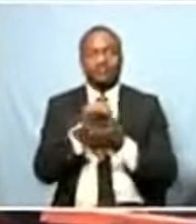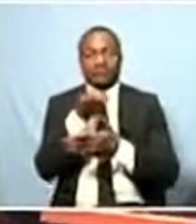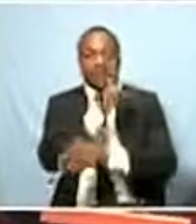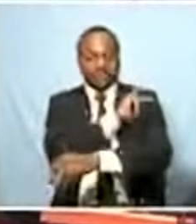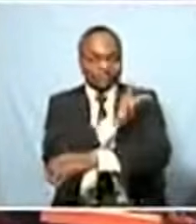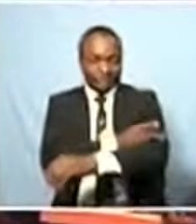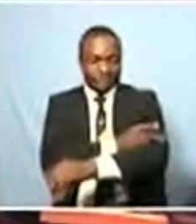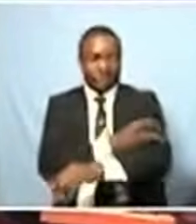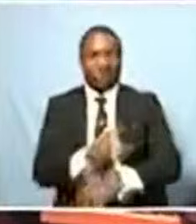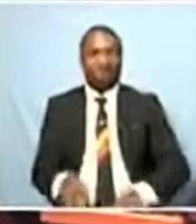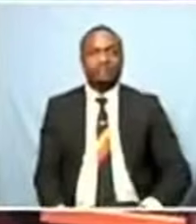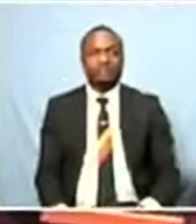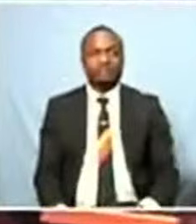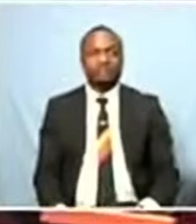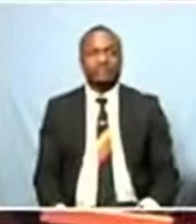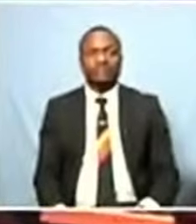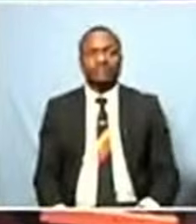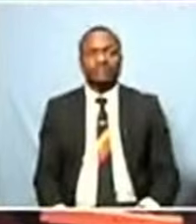potential.